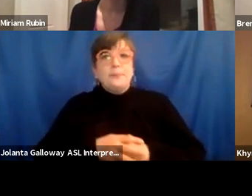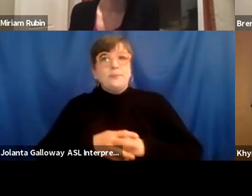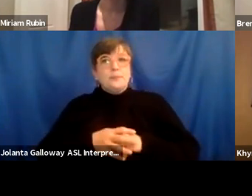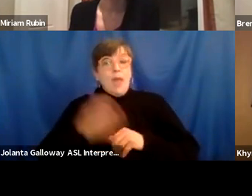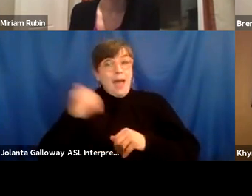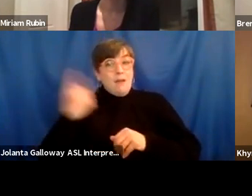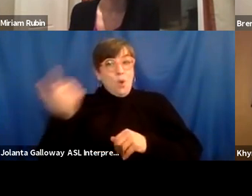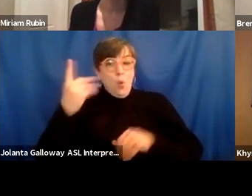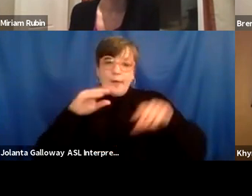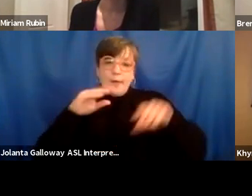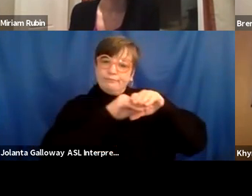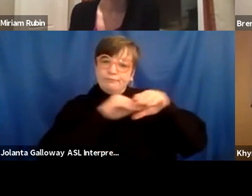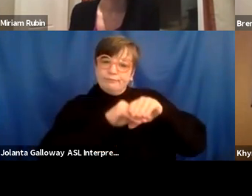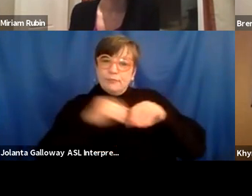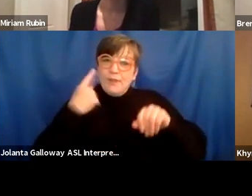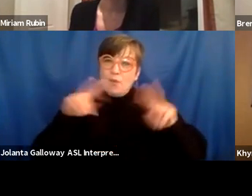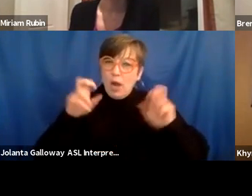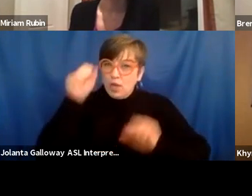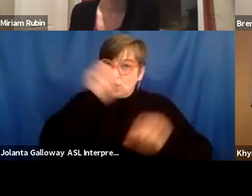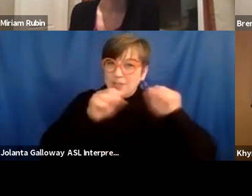reserve. The idea being that